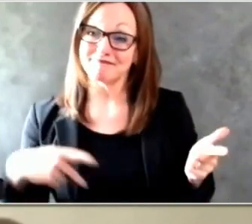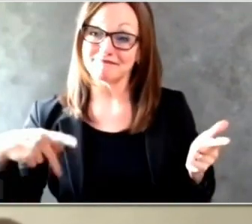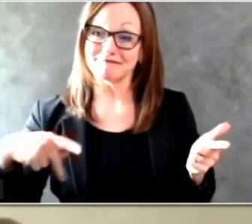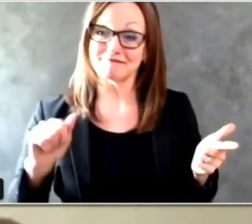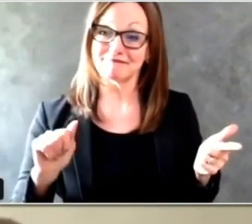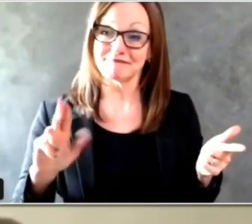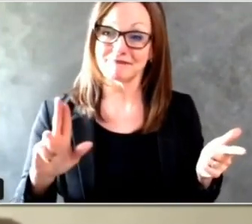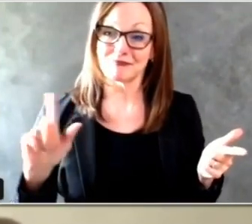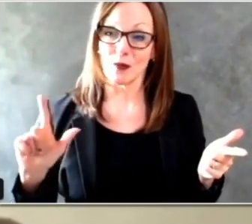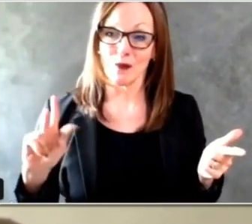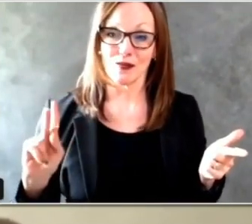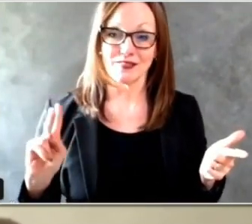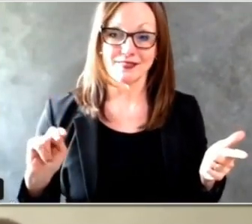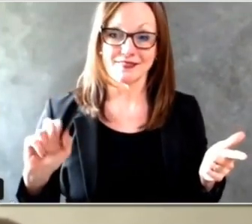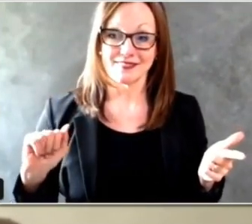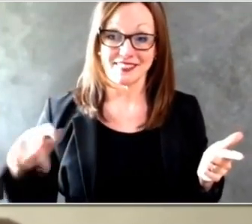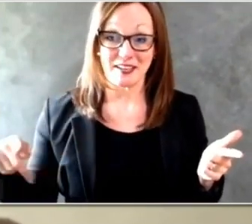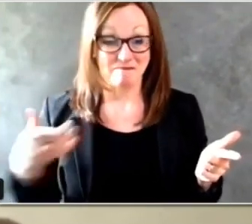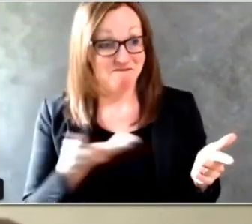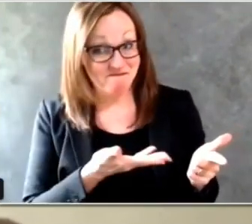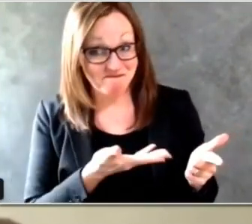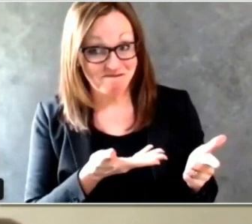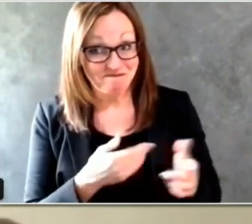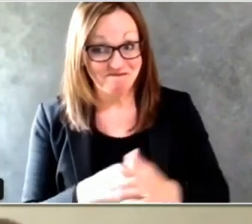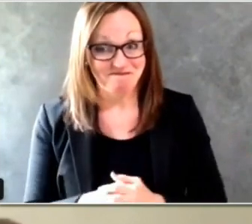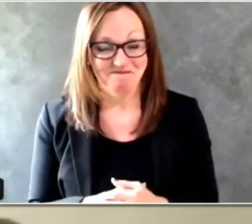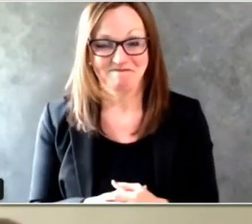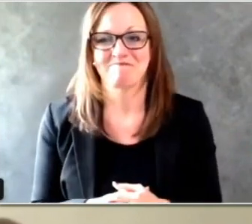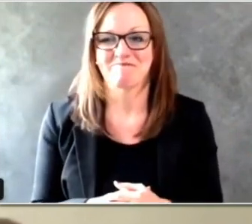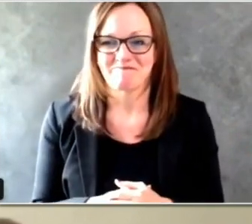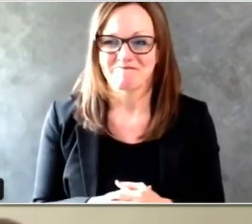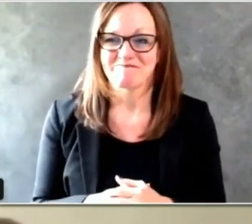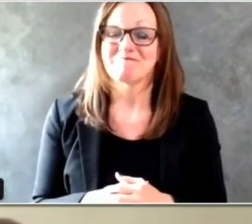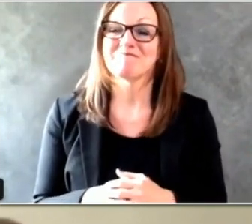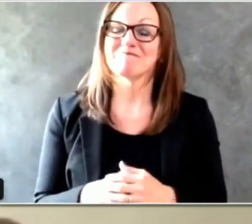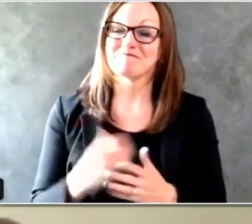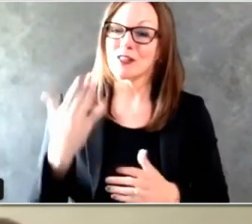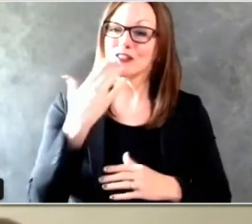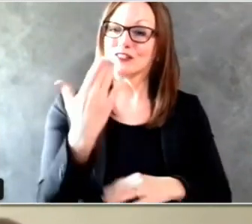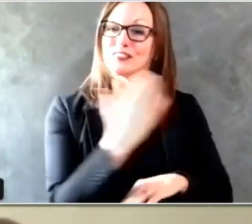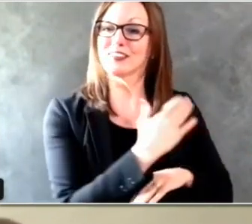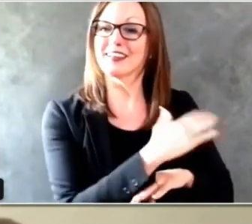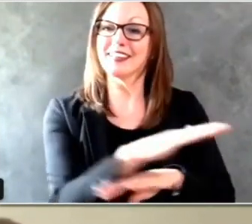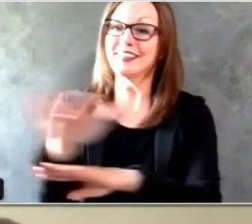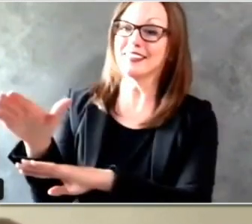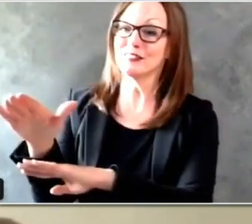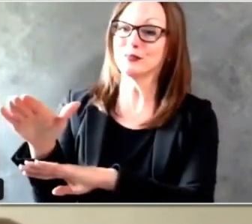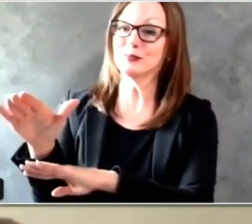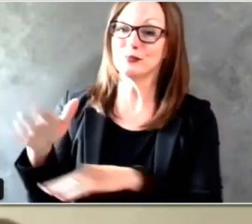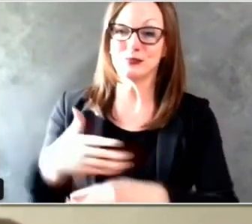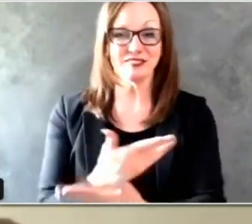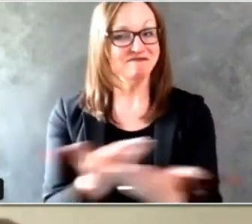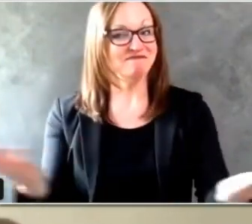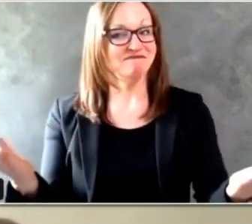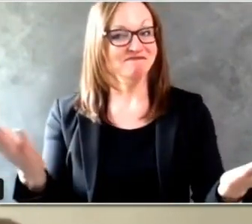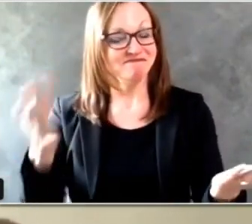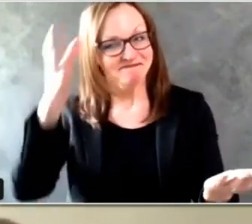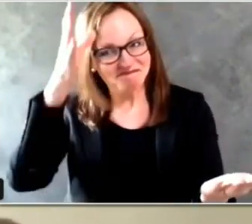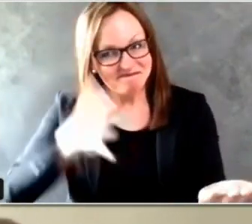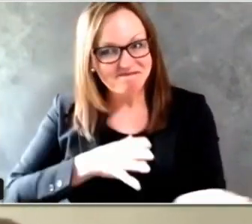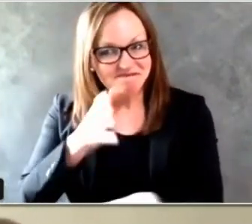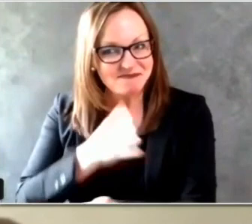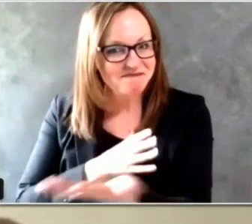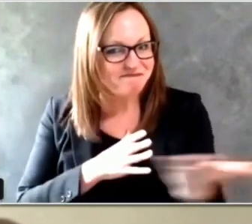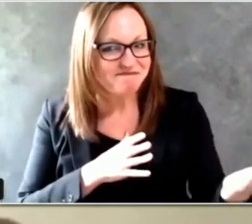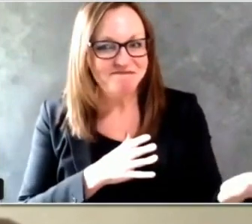you for this briefing, and I'm grateful for the opportunity to speak with you all today. We crossed a major milestone in the last few days with